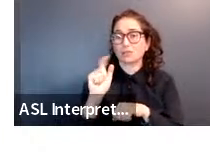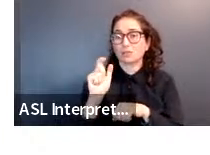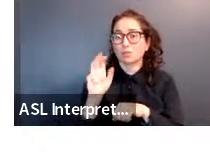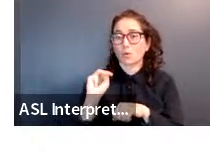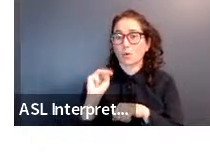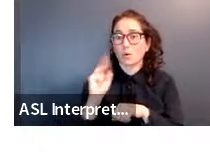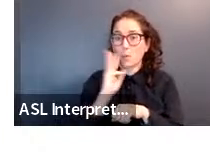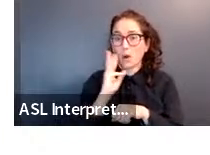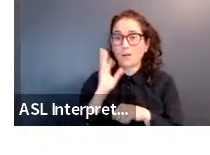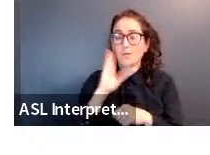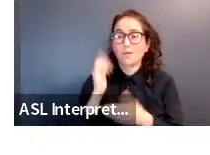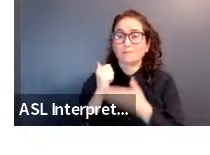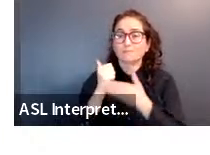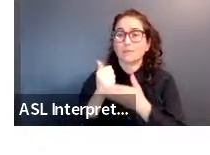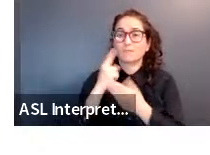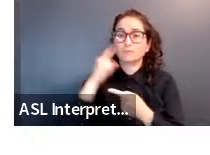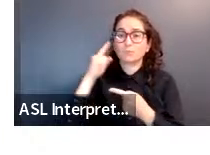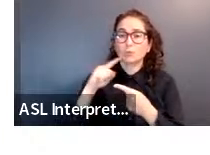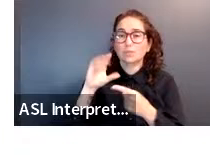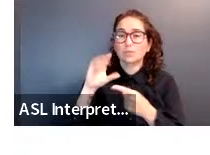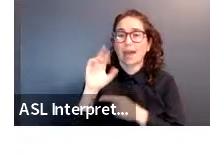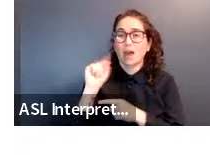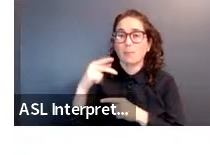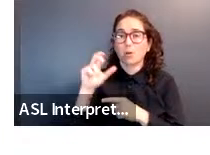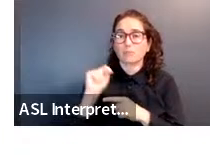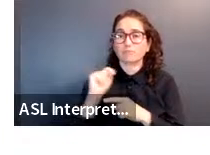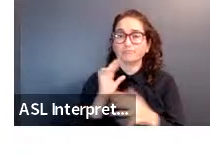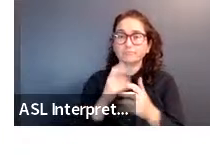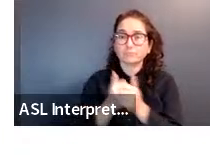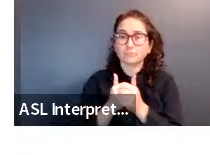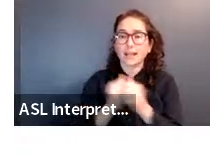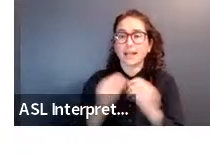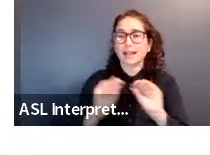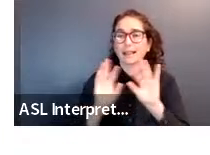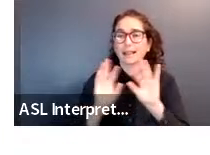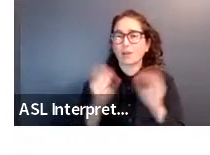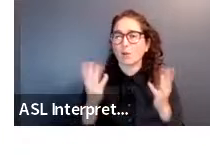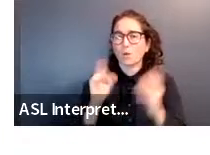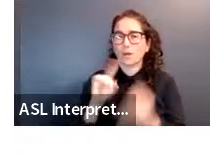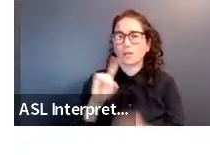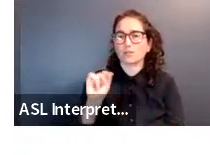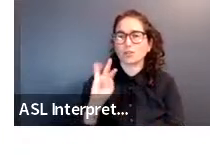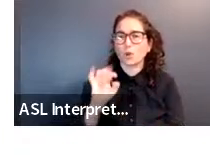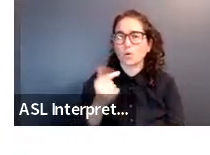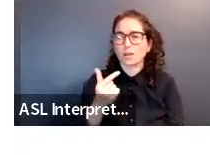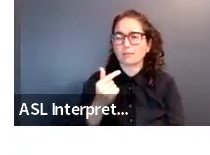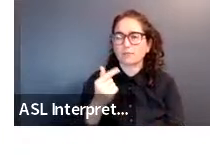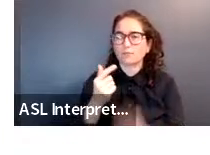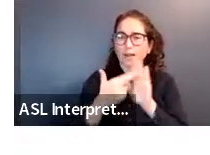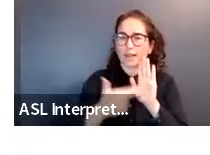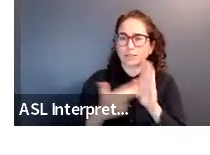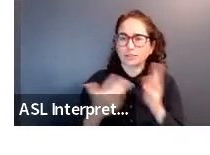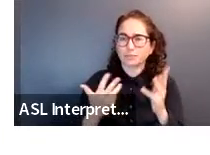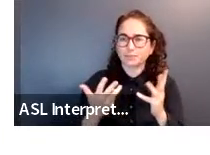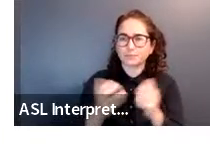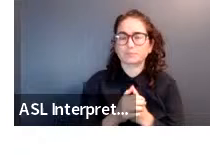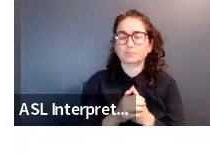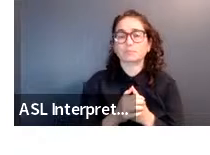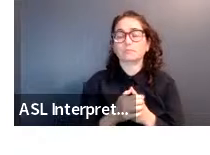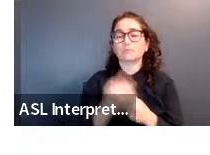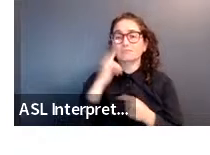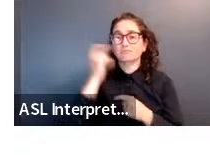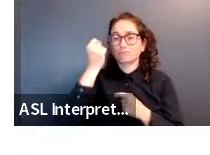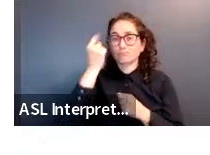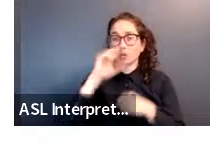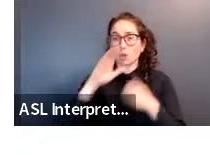efforts to reduce that output by updating and clarifying the related zoning regulations. To give you a sense of the issues we're